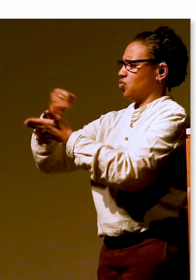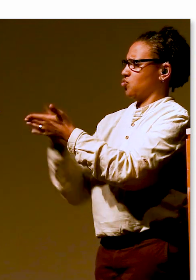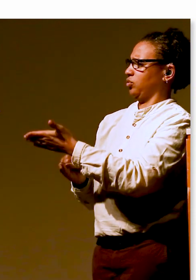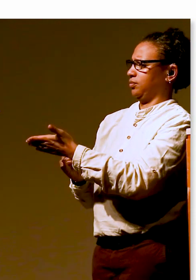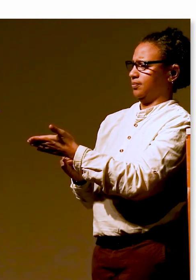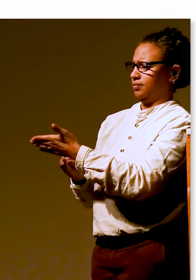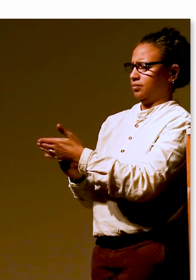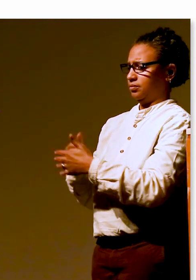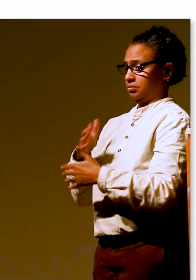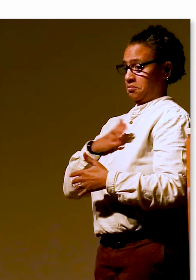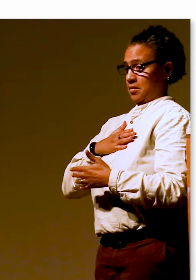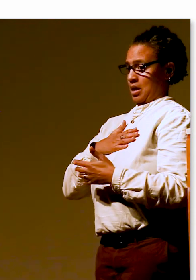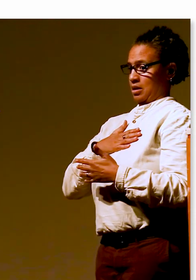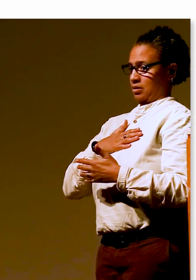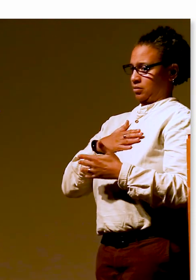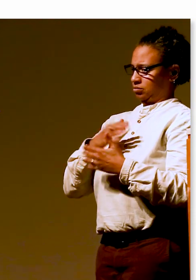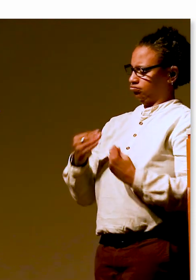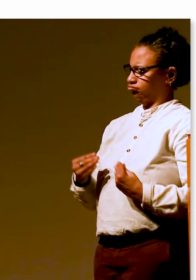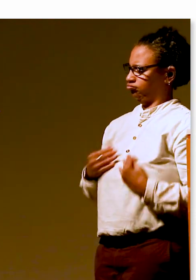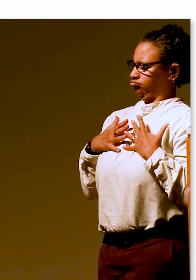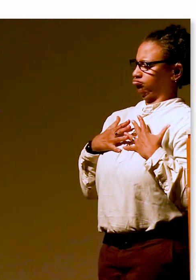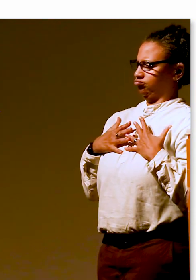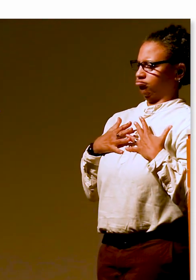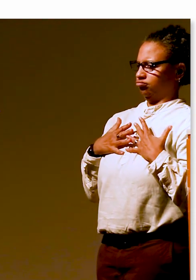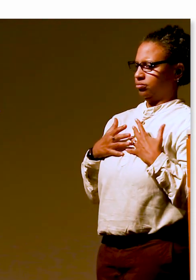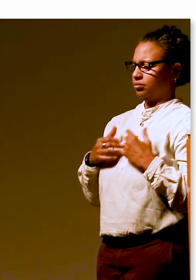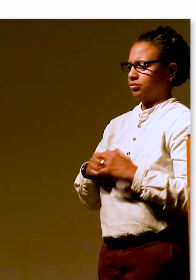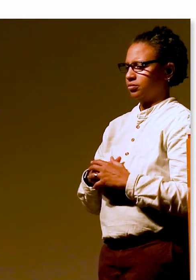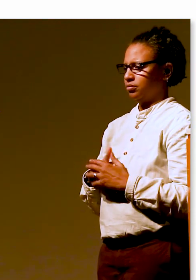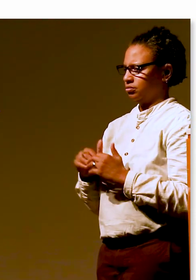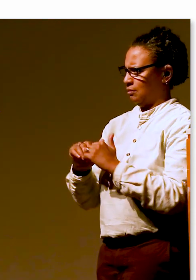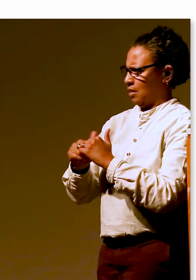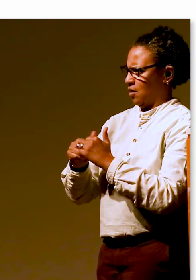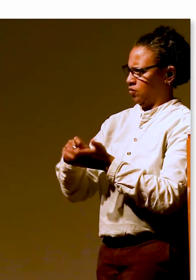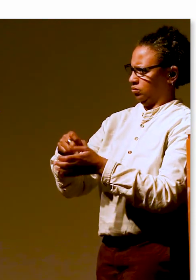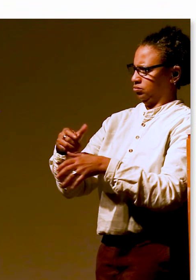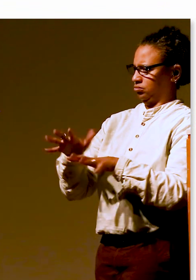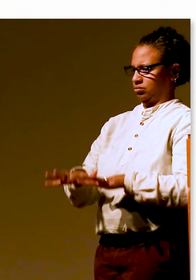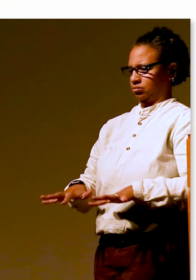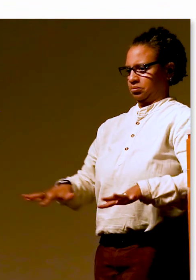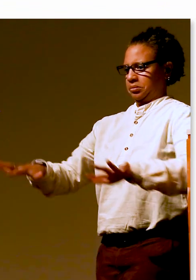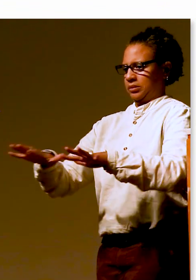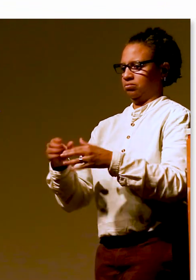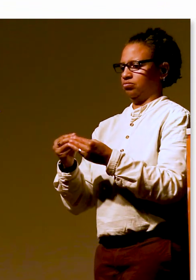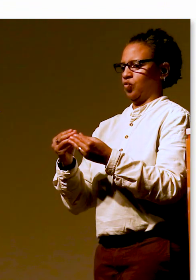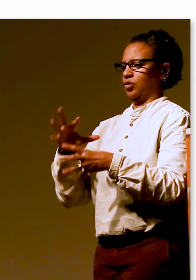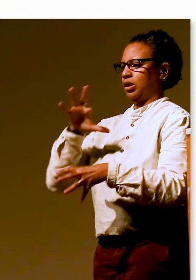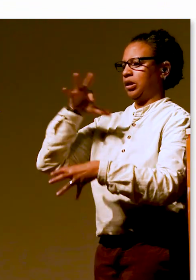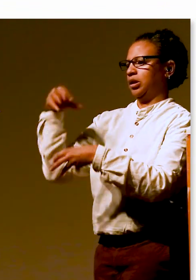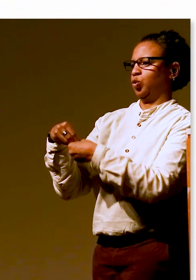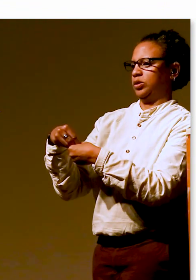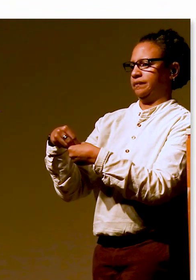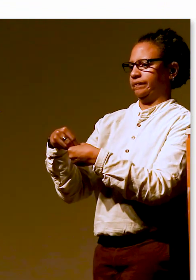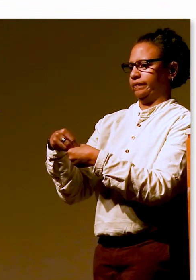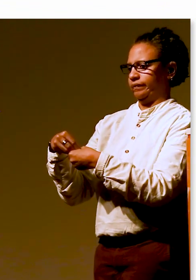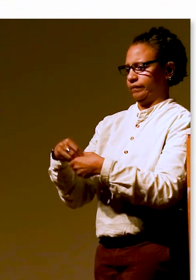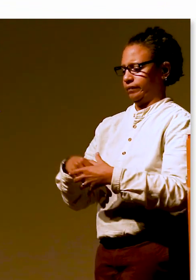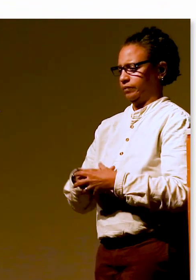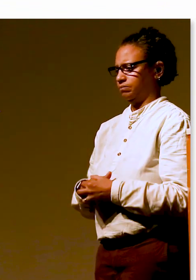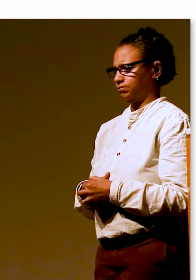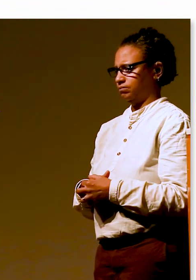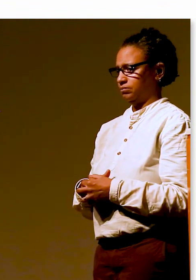make these spaces more inclusive. In my practice, aside from, I didn't talk at all about the work that I did at the Met. If you have any questions about